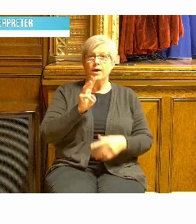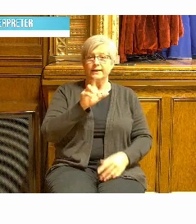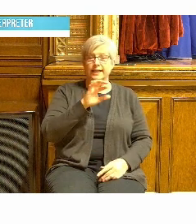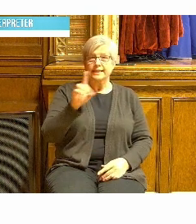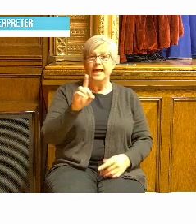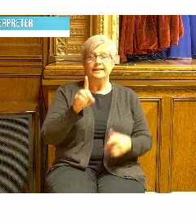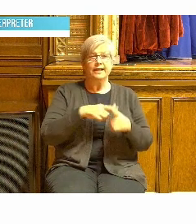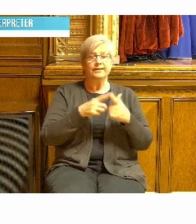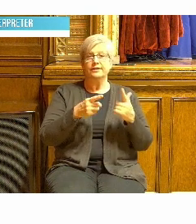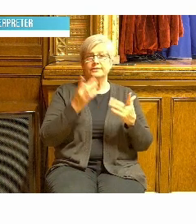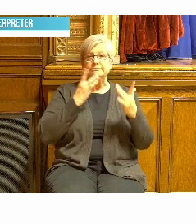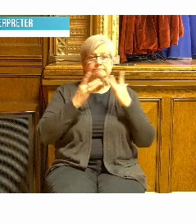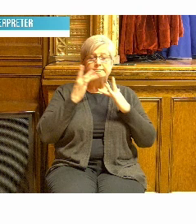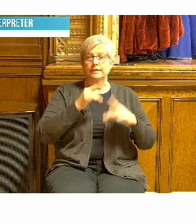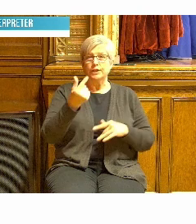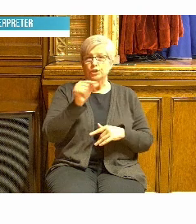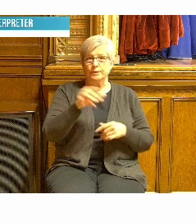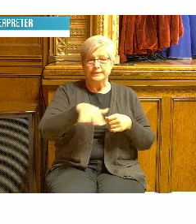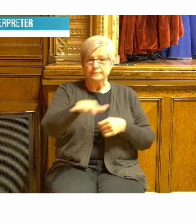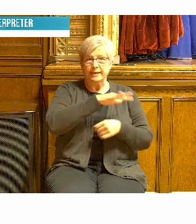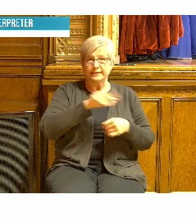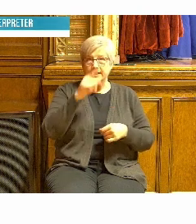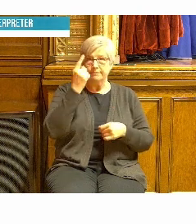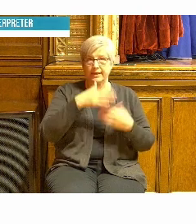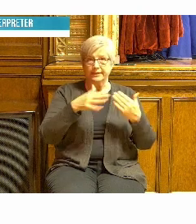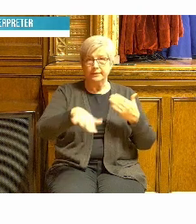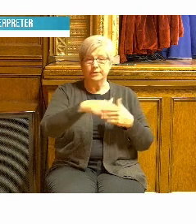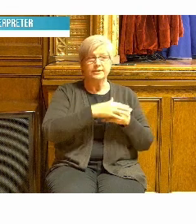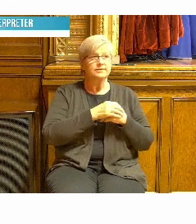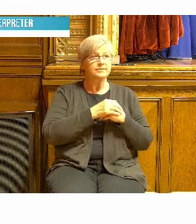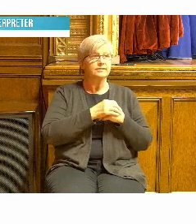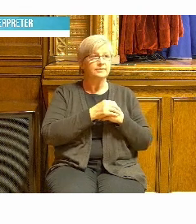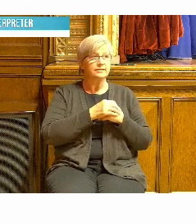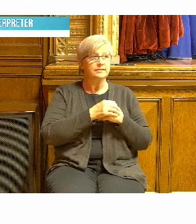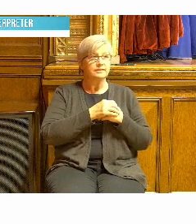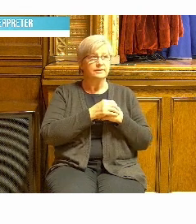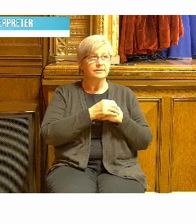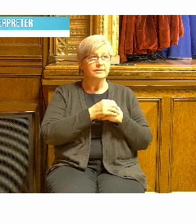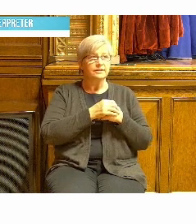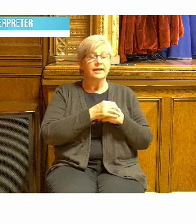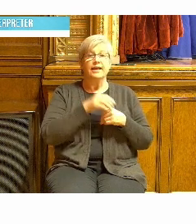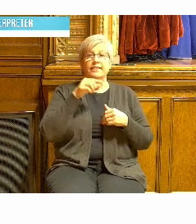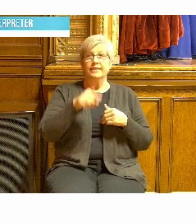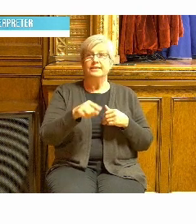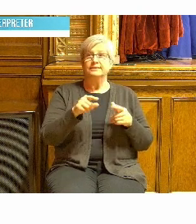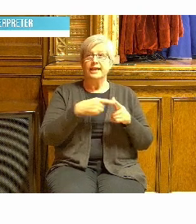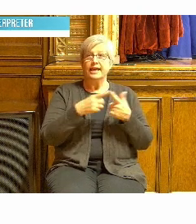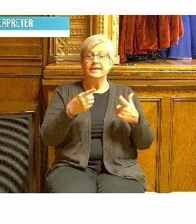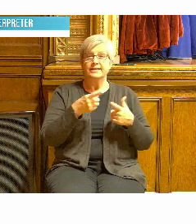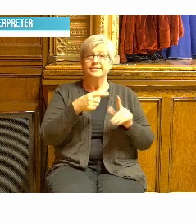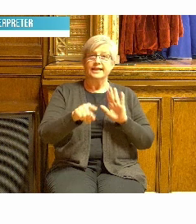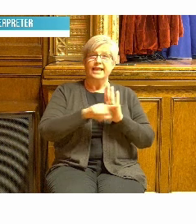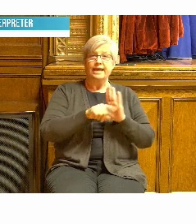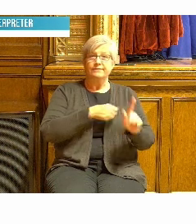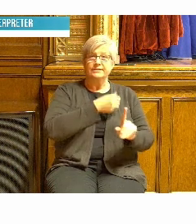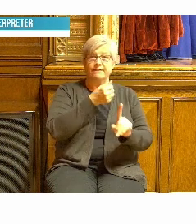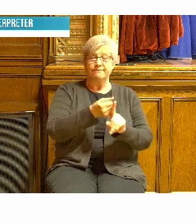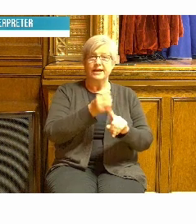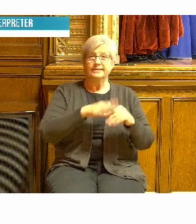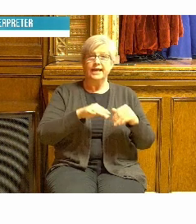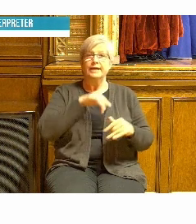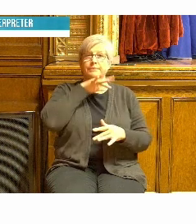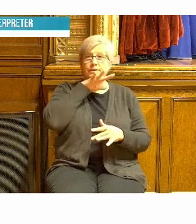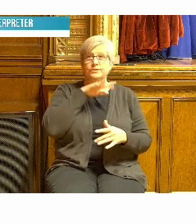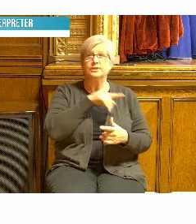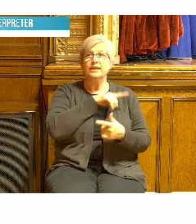any available green spaces in Black neighborhoods. This has an adverse effect on